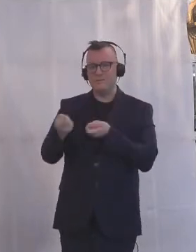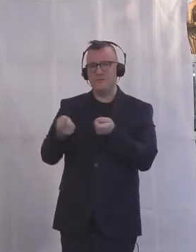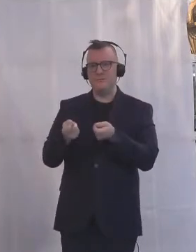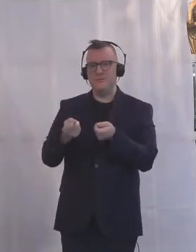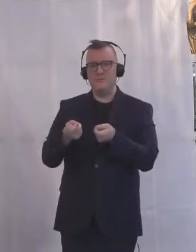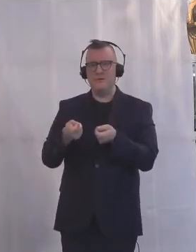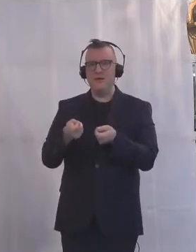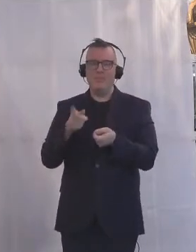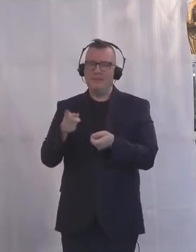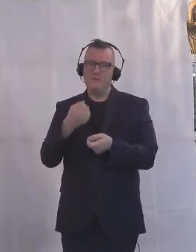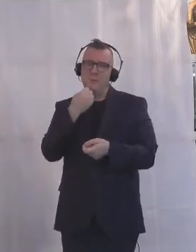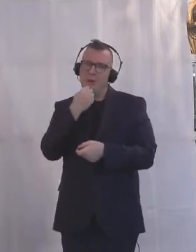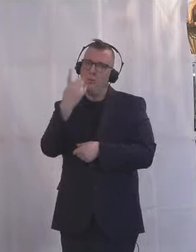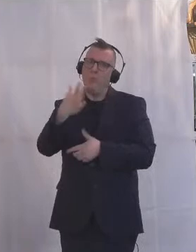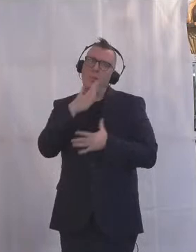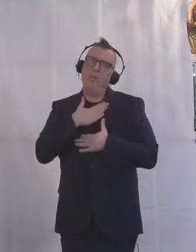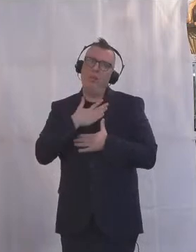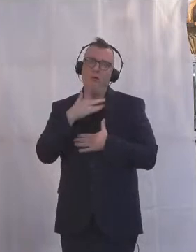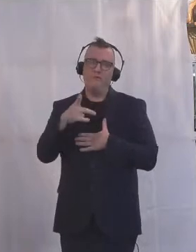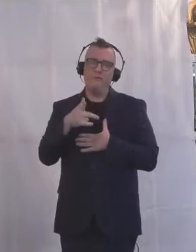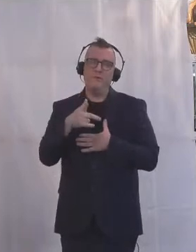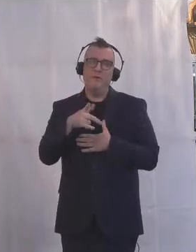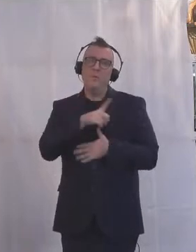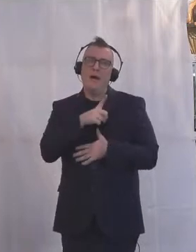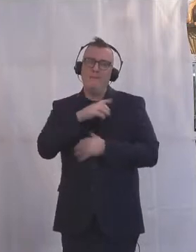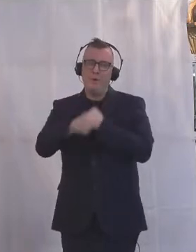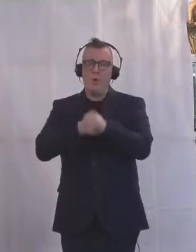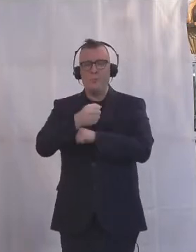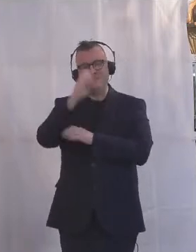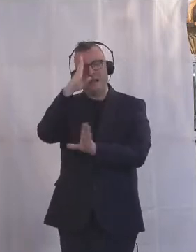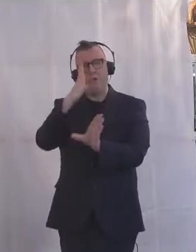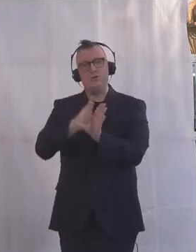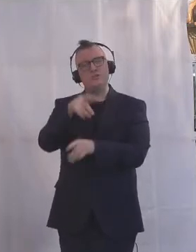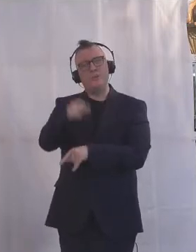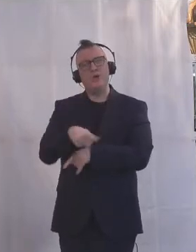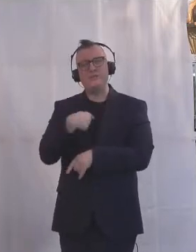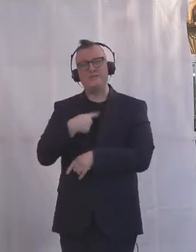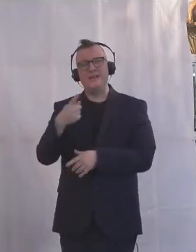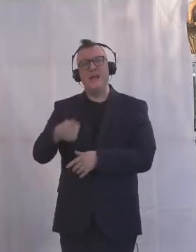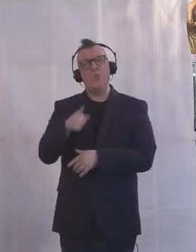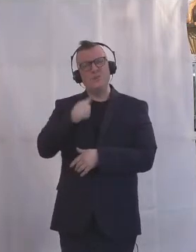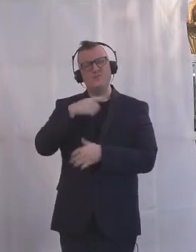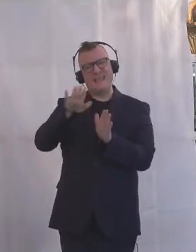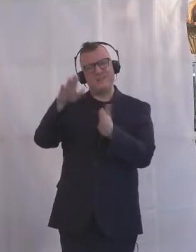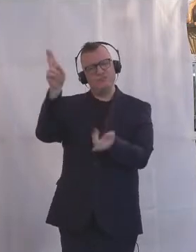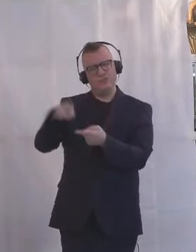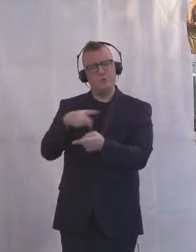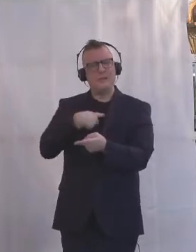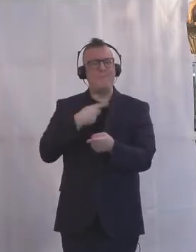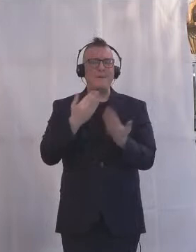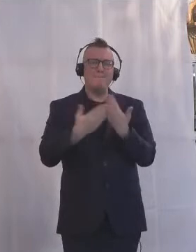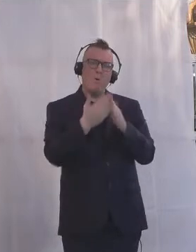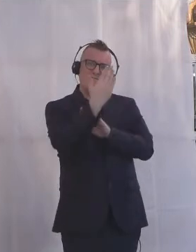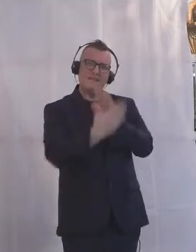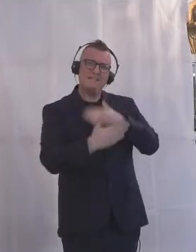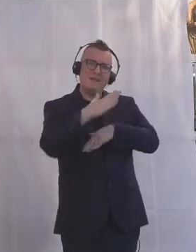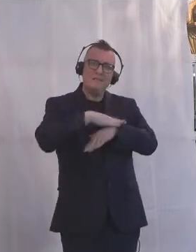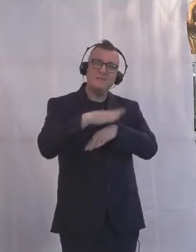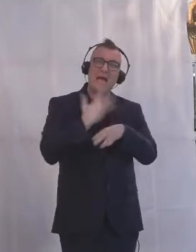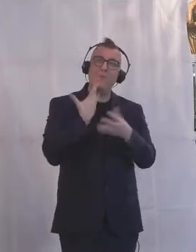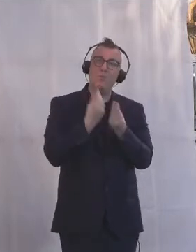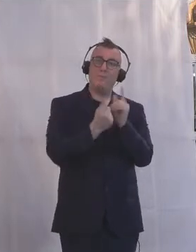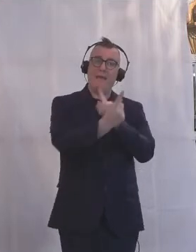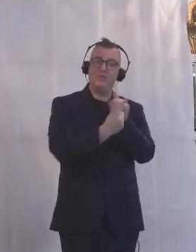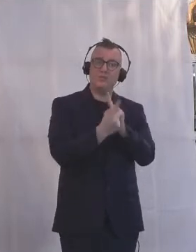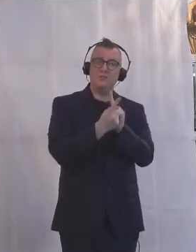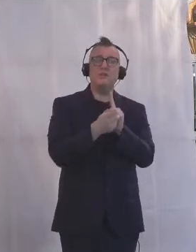pretty sure it's not why anyone becomes a health professional. So we want to flip that on its head so that we're spending less time on admin, our admin systems are taken care